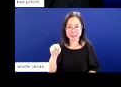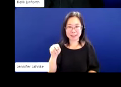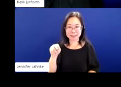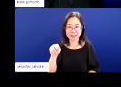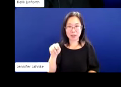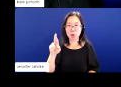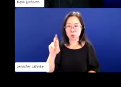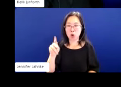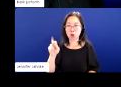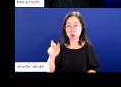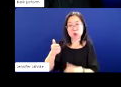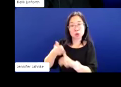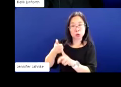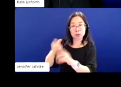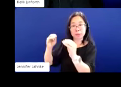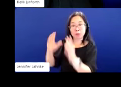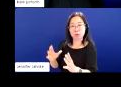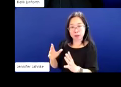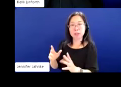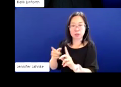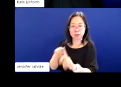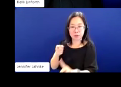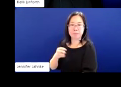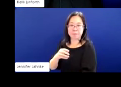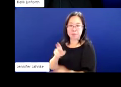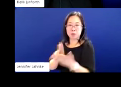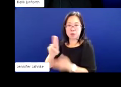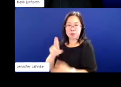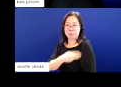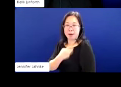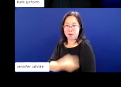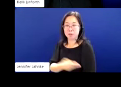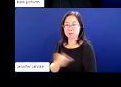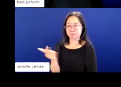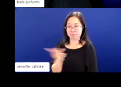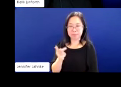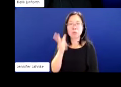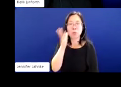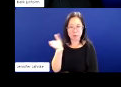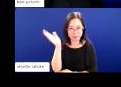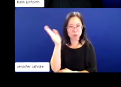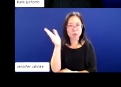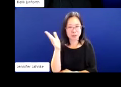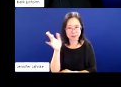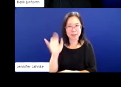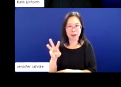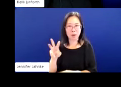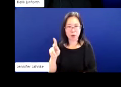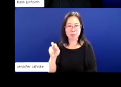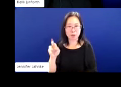professor at the University of Manitoba. They'll be presenting that webinar. And I can tell you we have a great